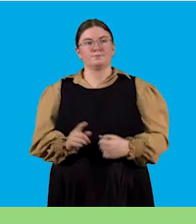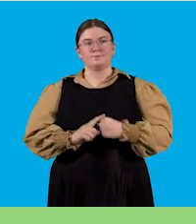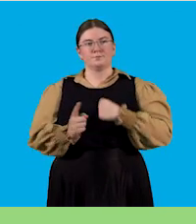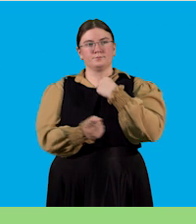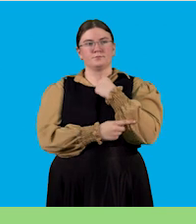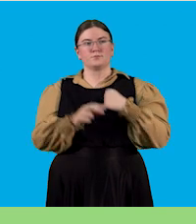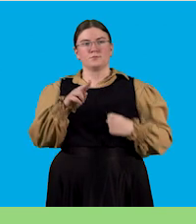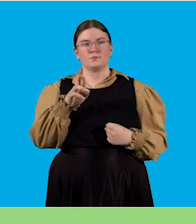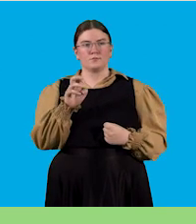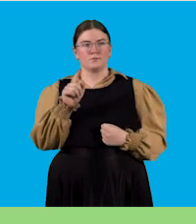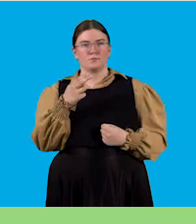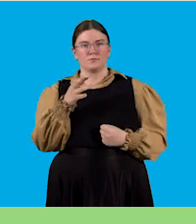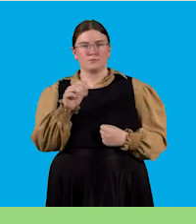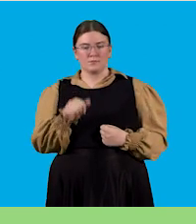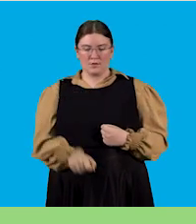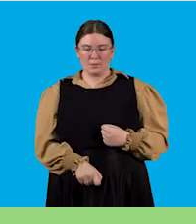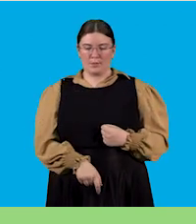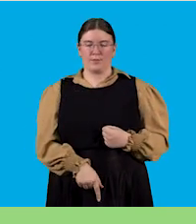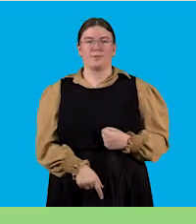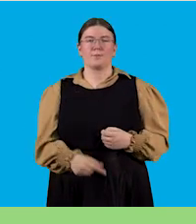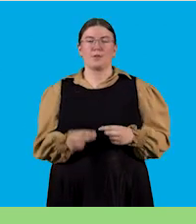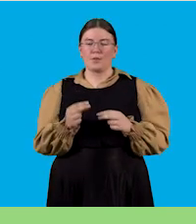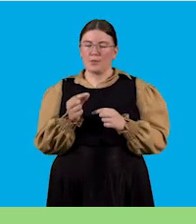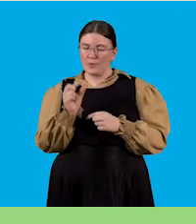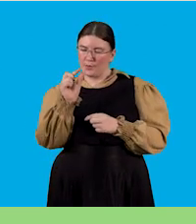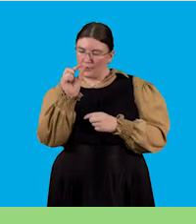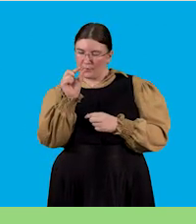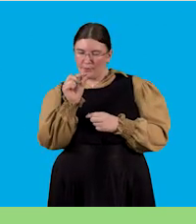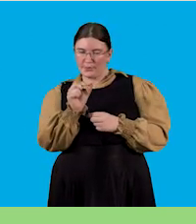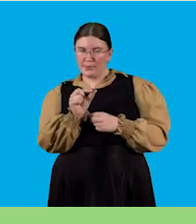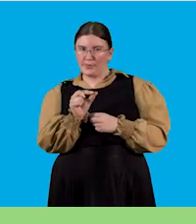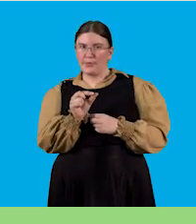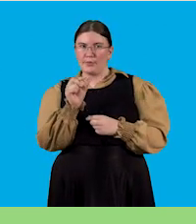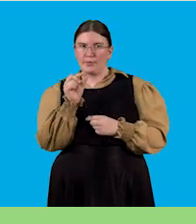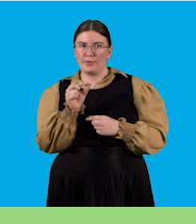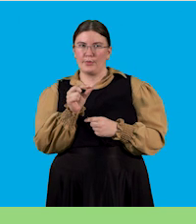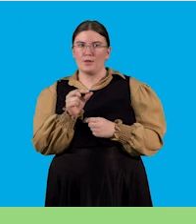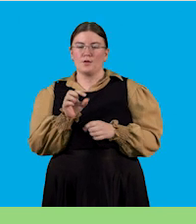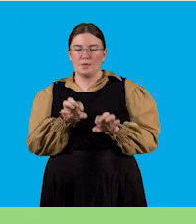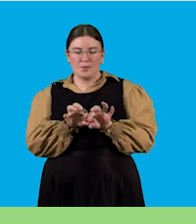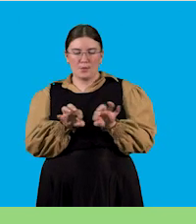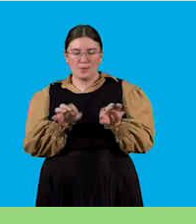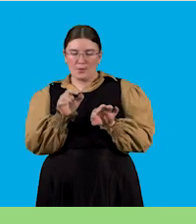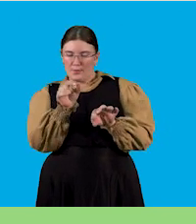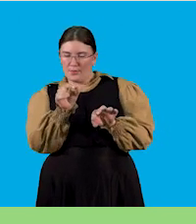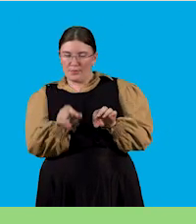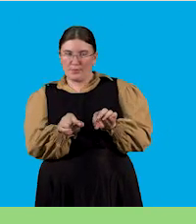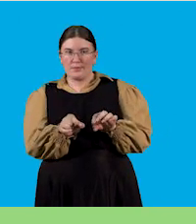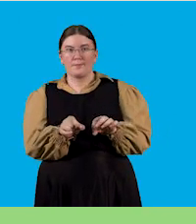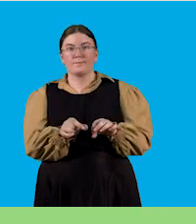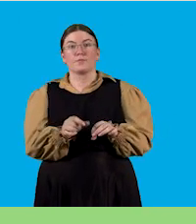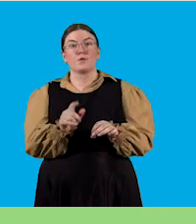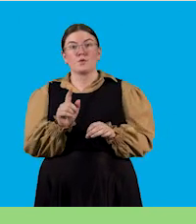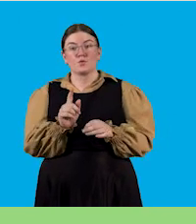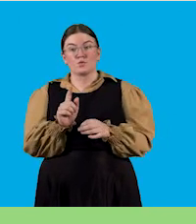looked at the urethra. This is a thin tube-like structure that allows urine